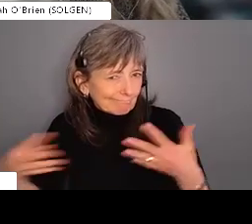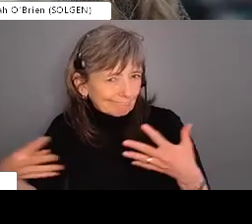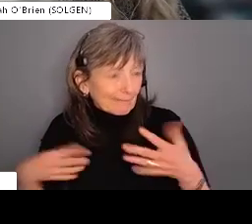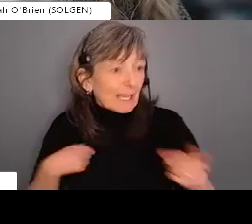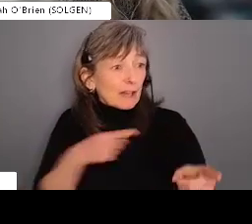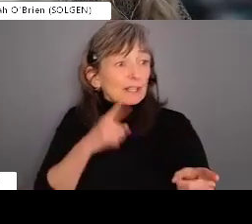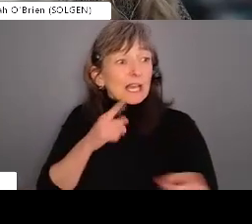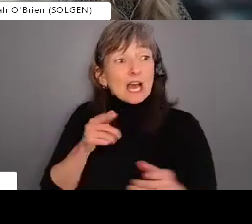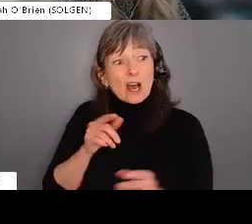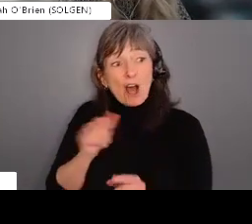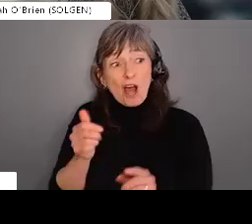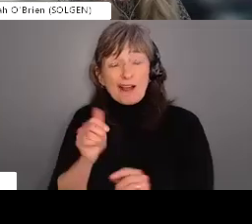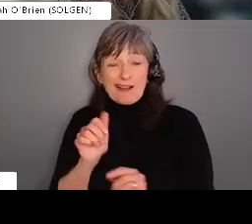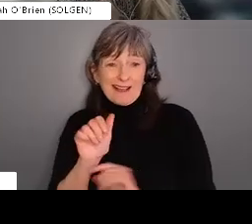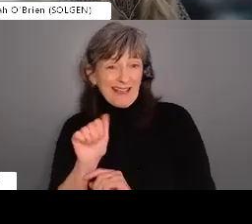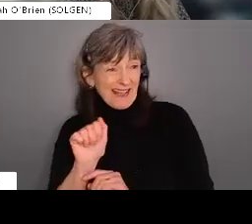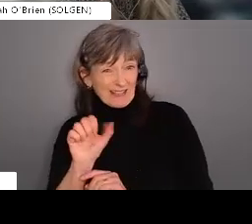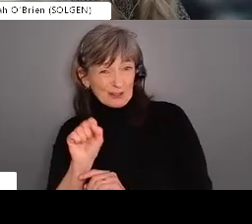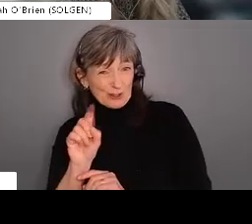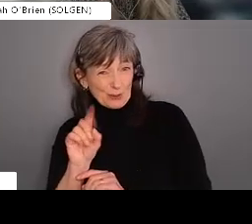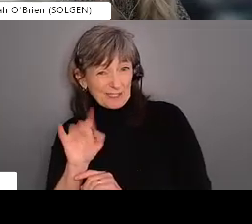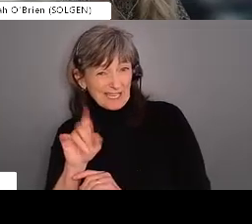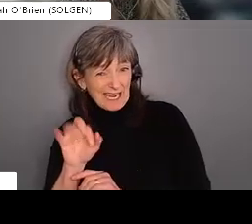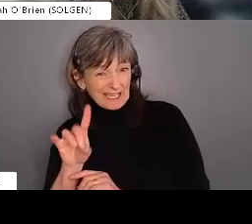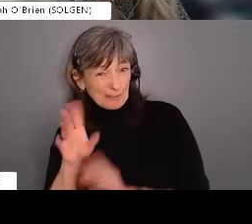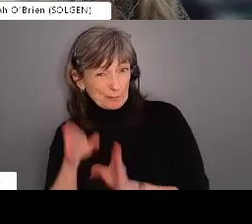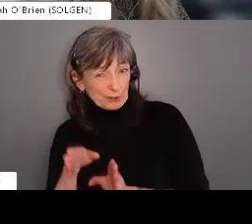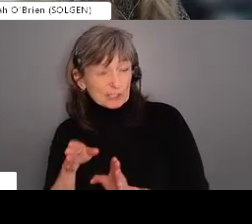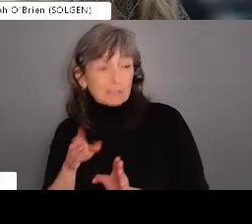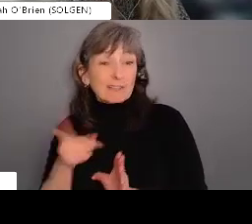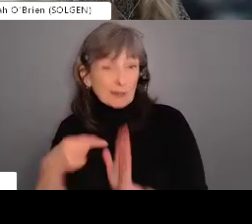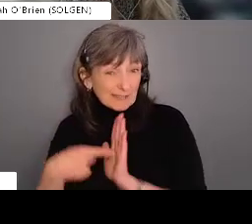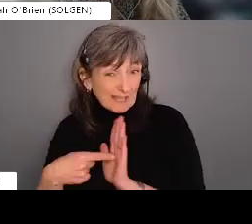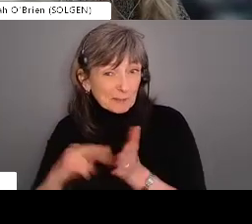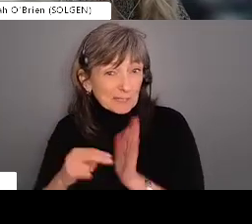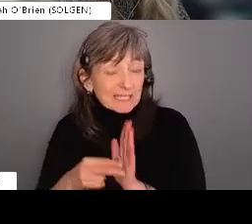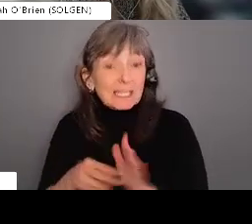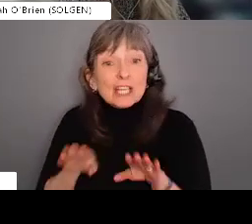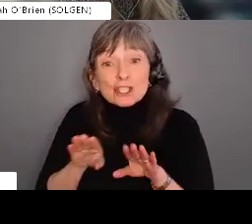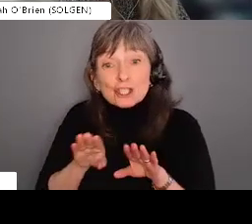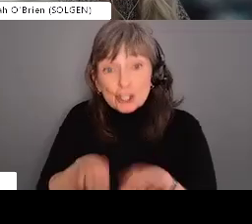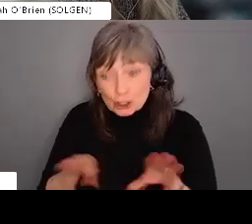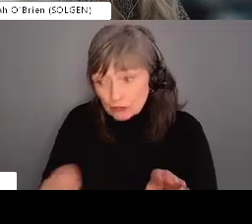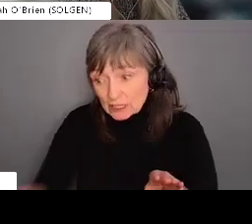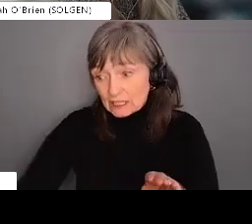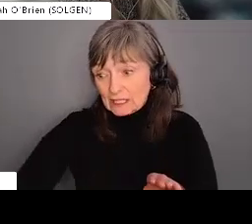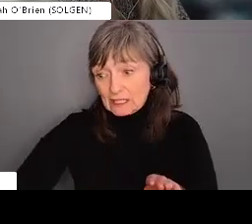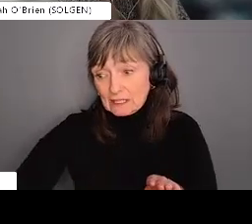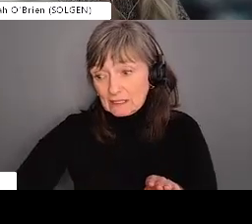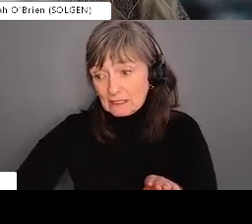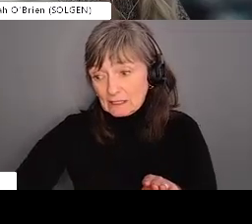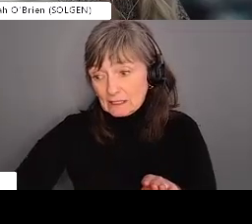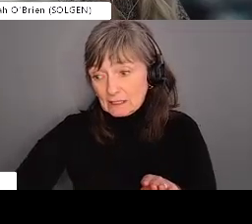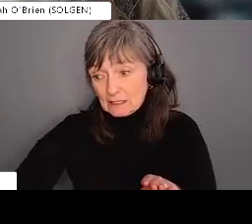had cases where children in the relationship or children of the target have been killed instead of